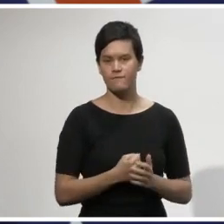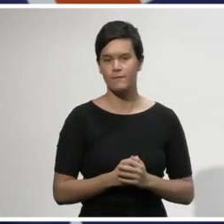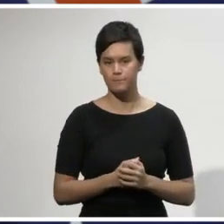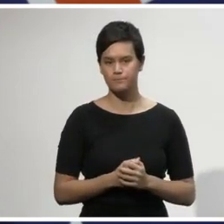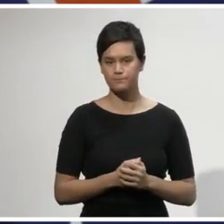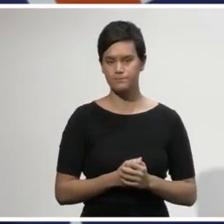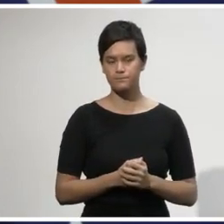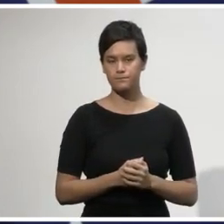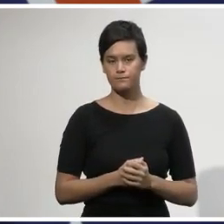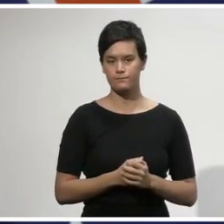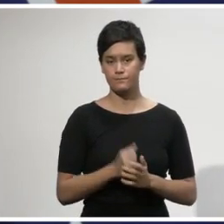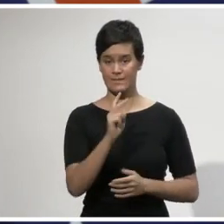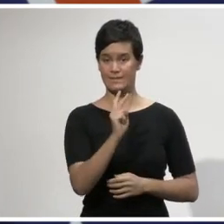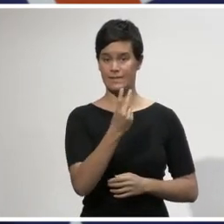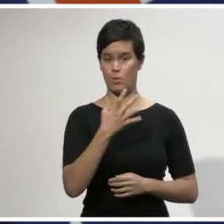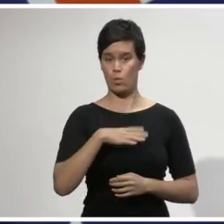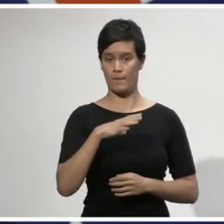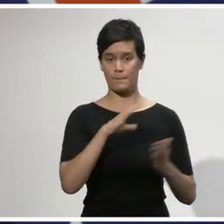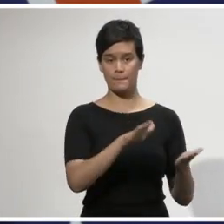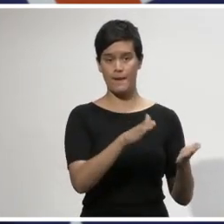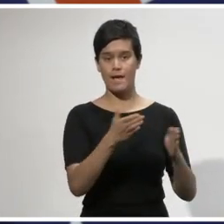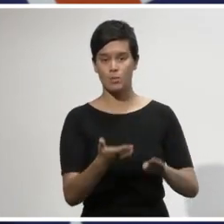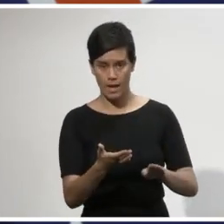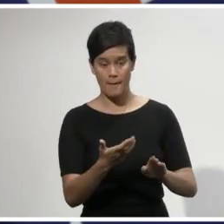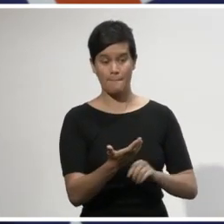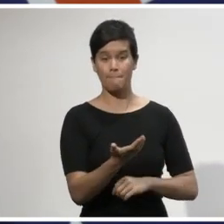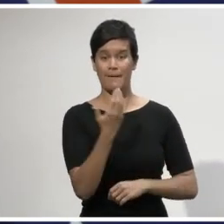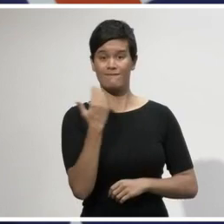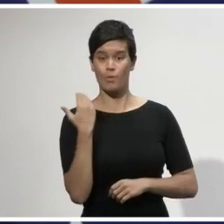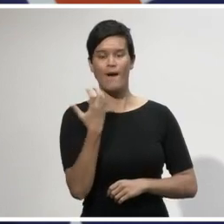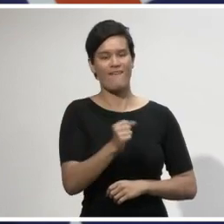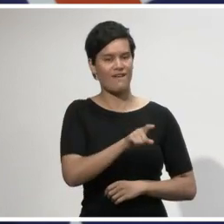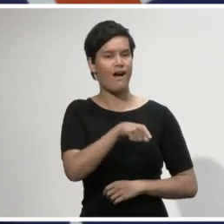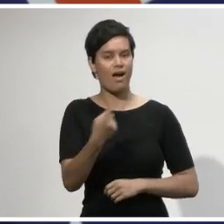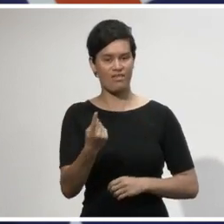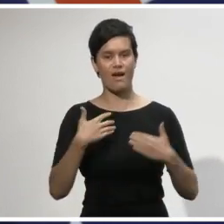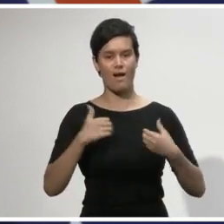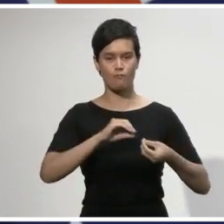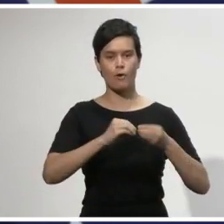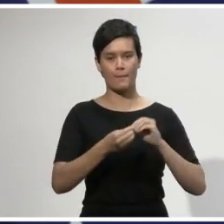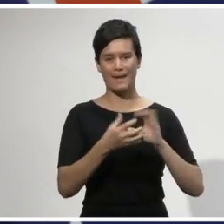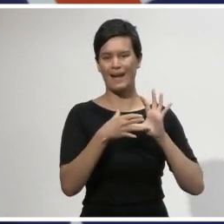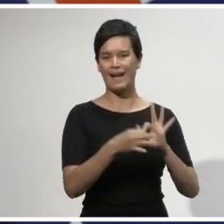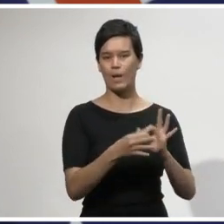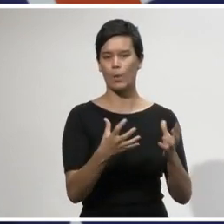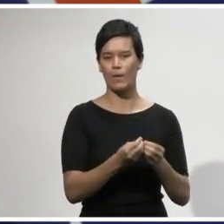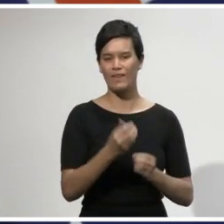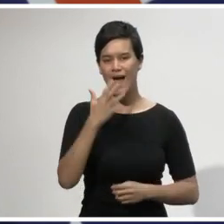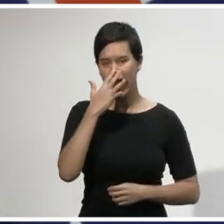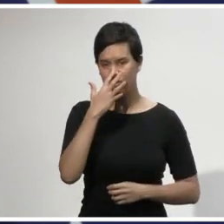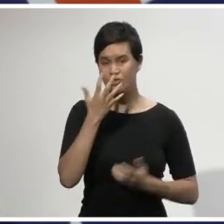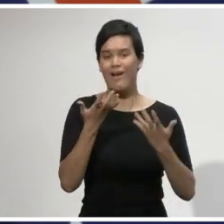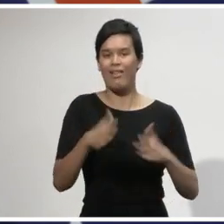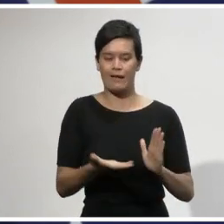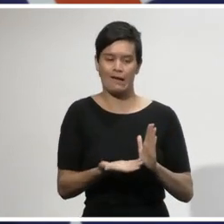The woman who sadly died had experienced a number of common age-related health conditions prior to her testing positive